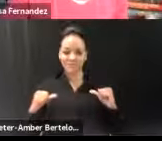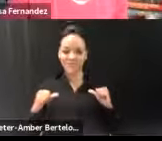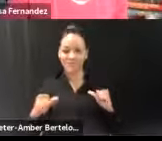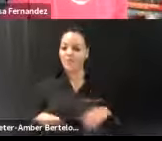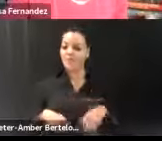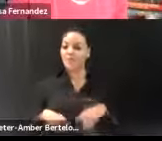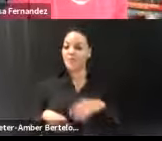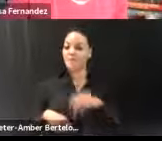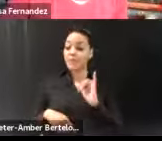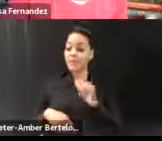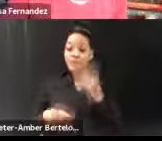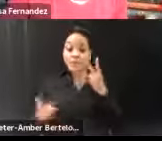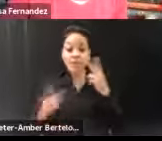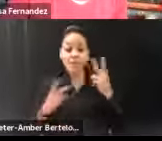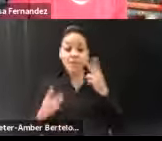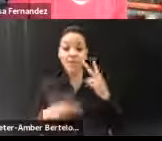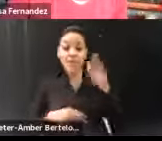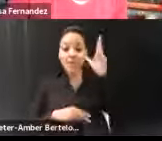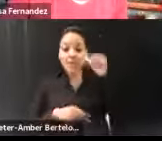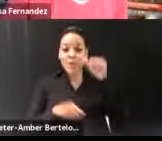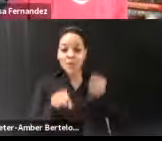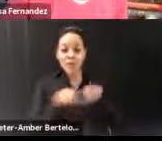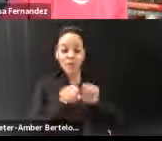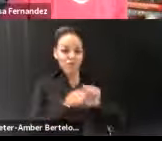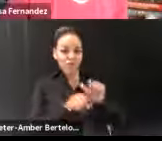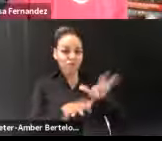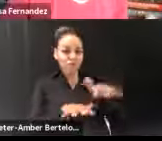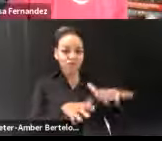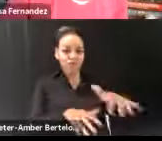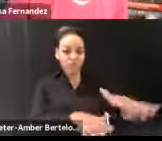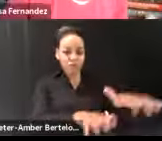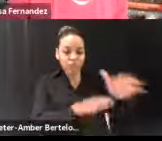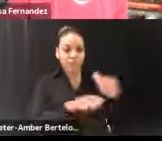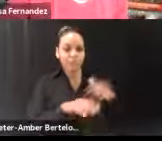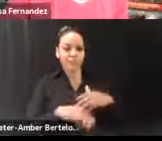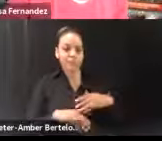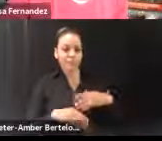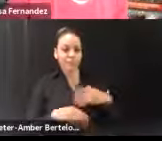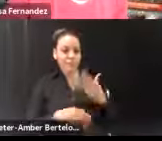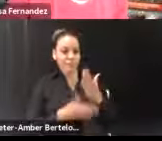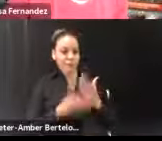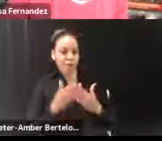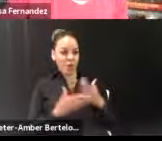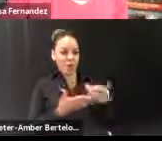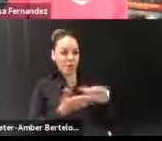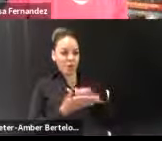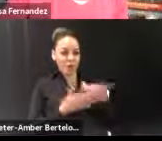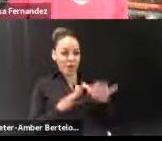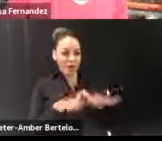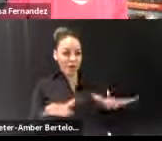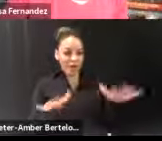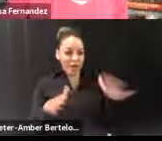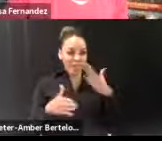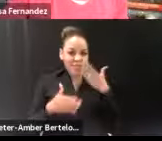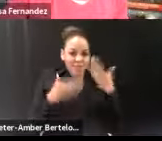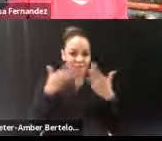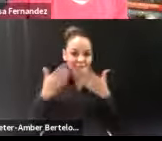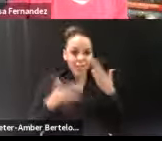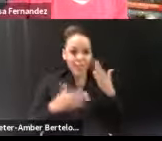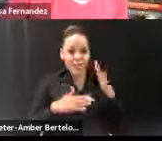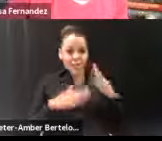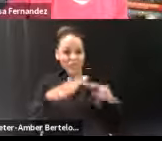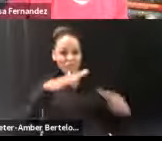the cobblestone horseshoe that still stands. Park of the smelly, spooky echo of the Williams